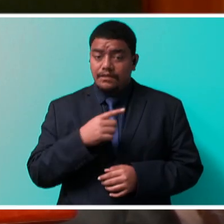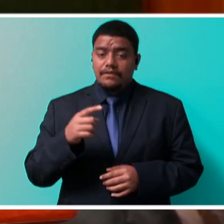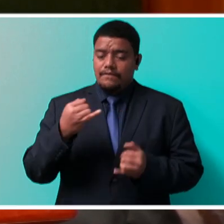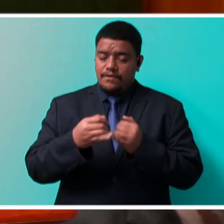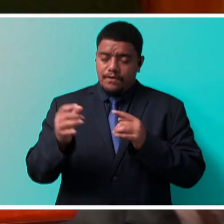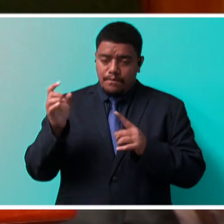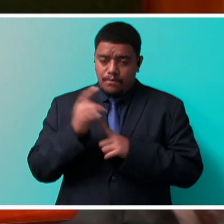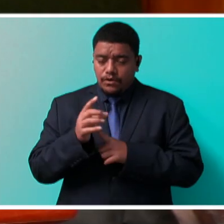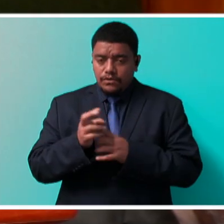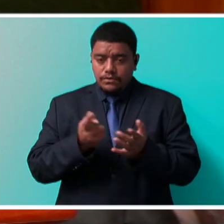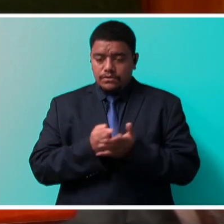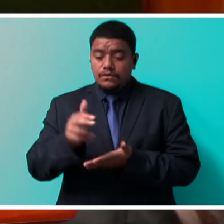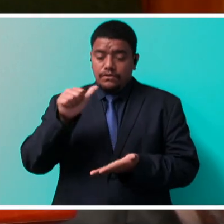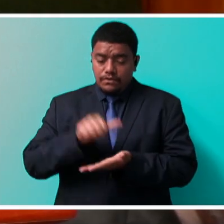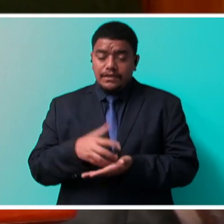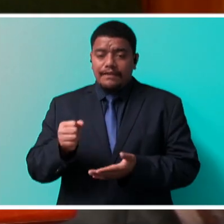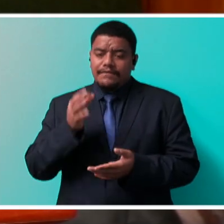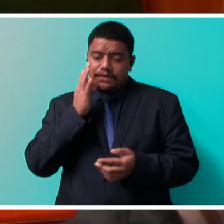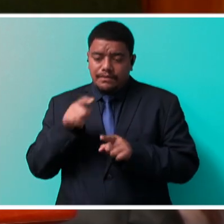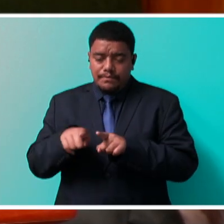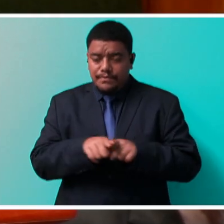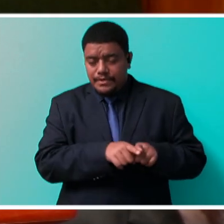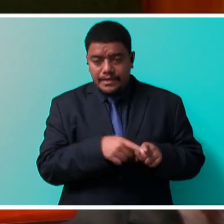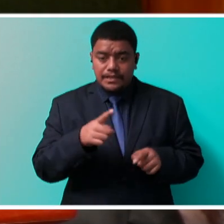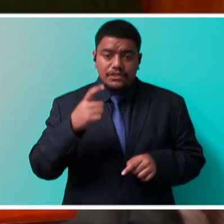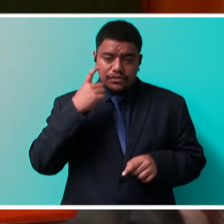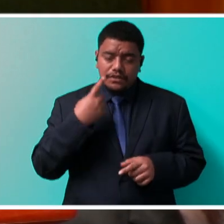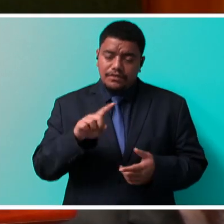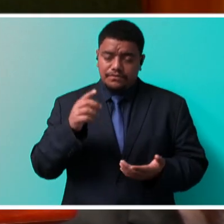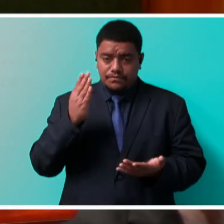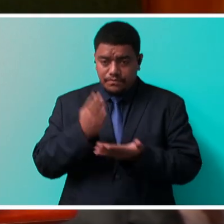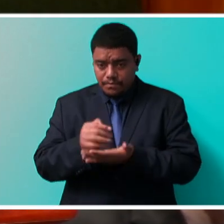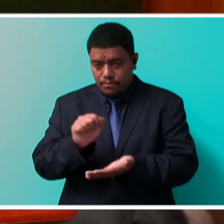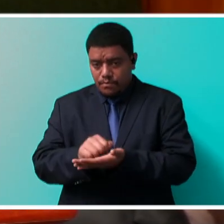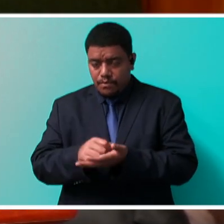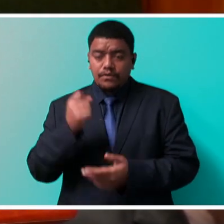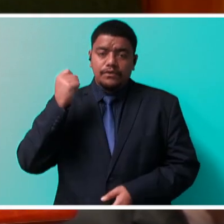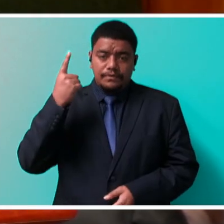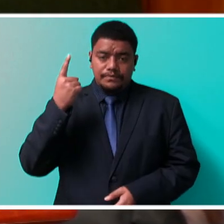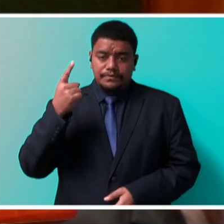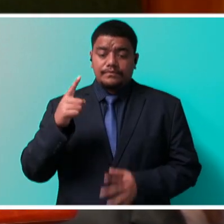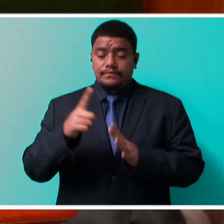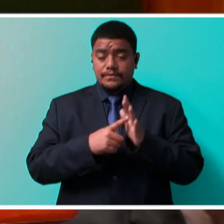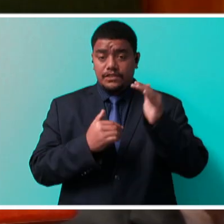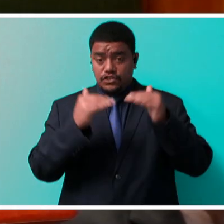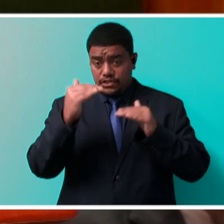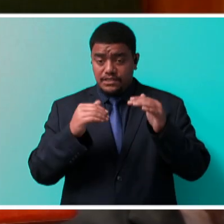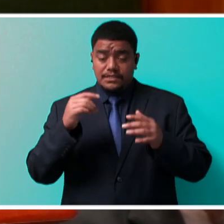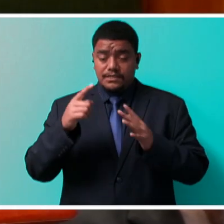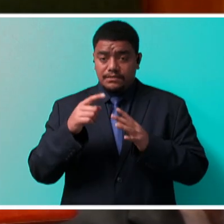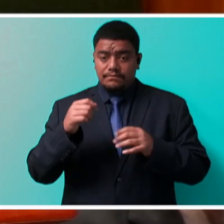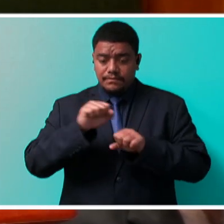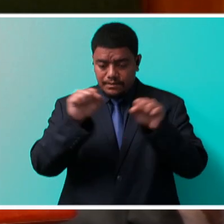truth. Rights have little meaning without the ability to claim and realize them. Justice systems must therefore